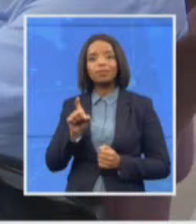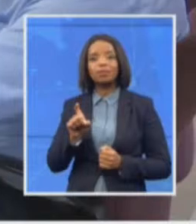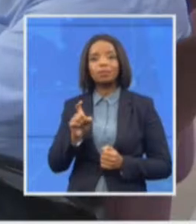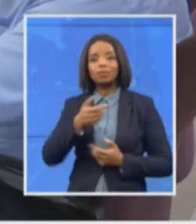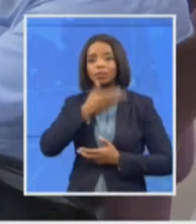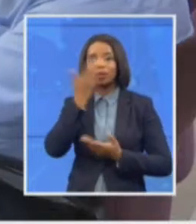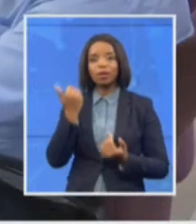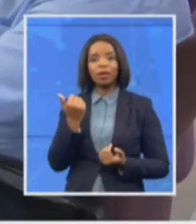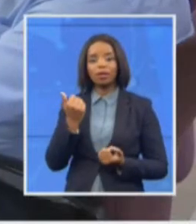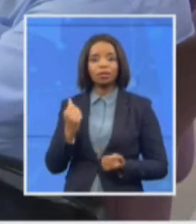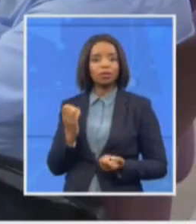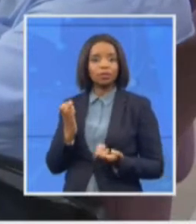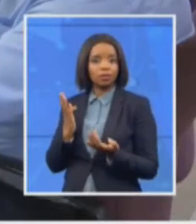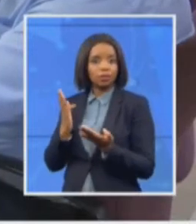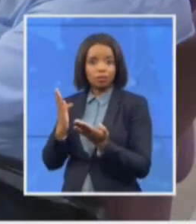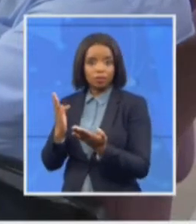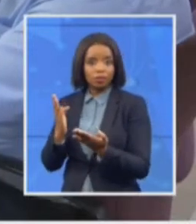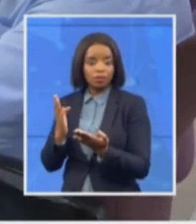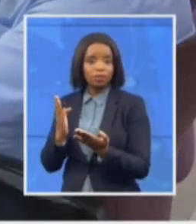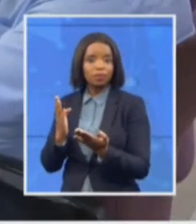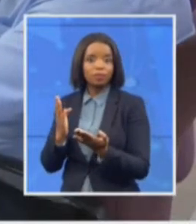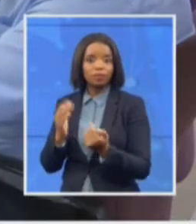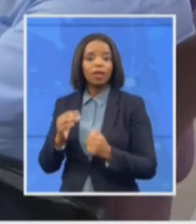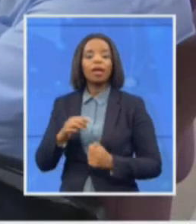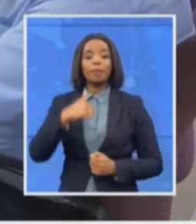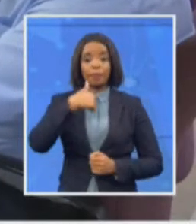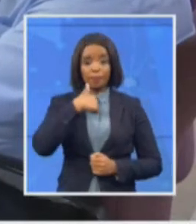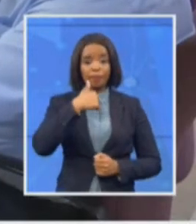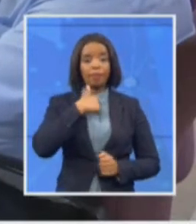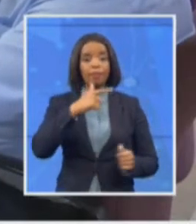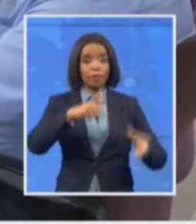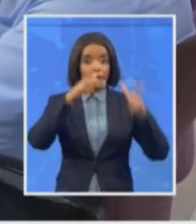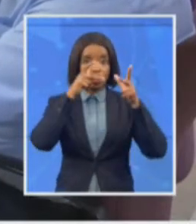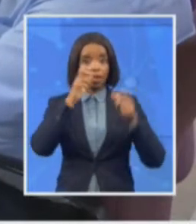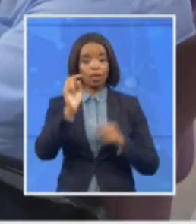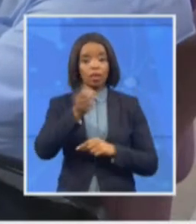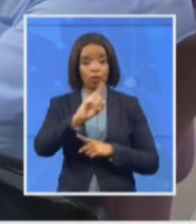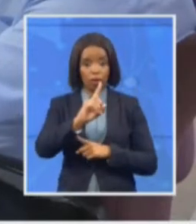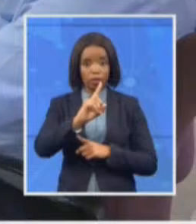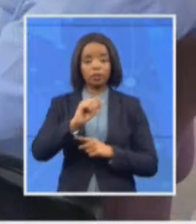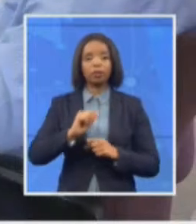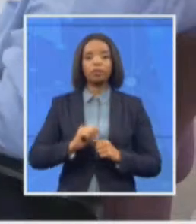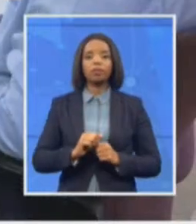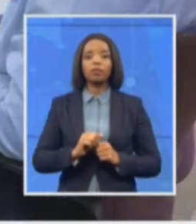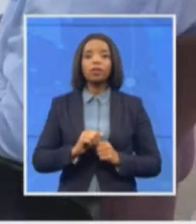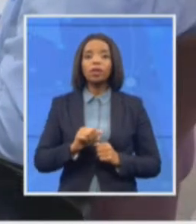because it seems to me that once the employee says, look, there was no deliberate breach on my part,